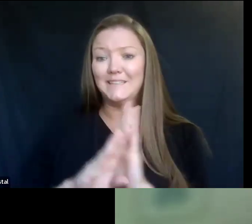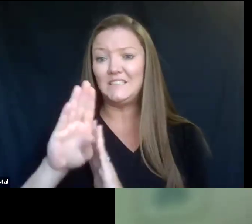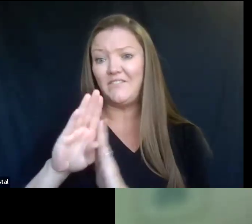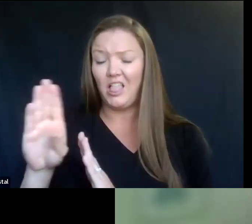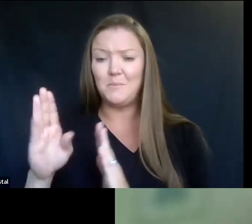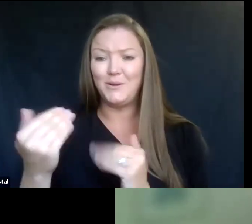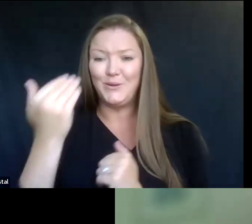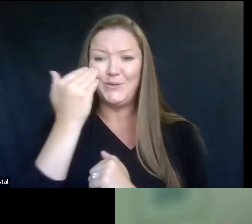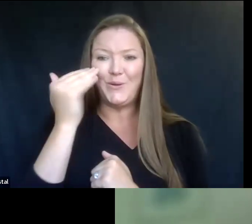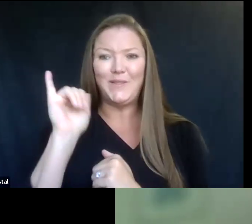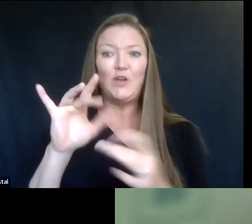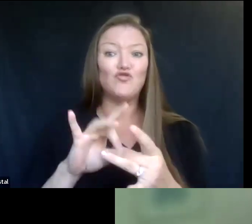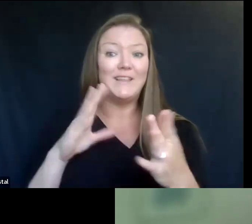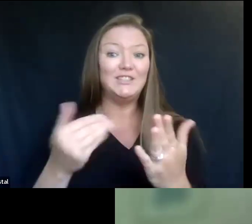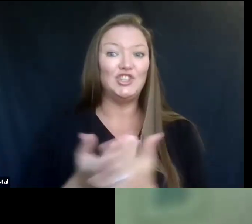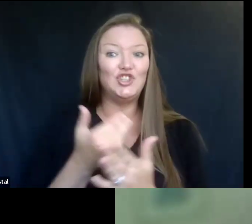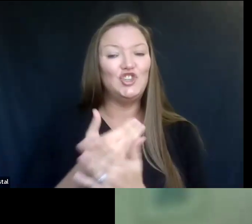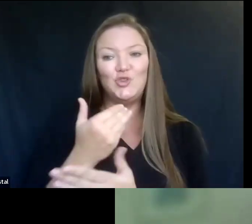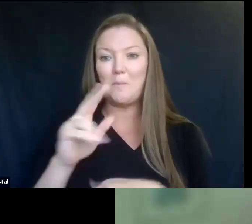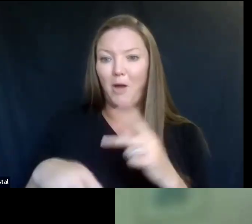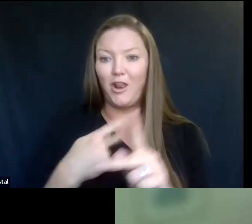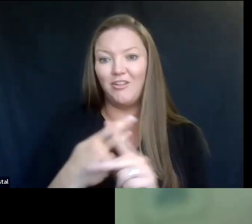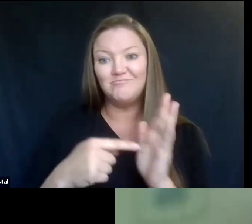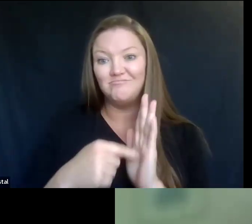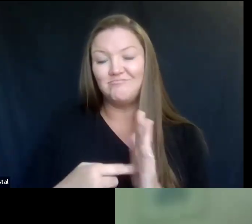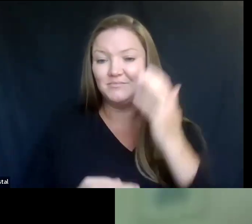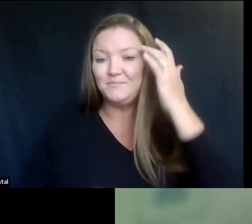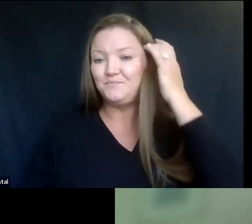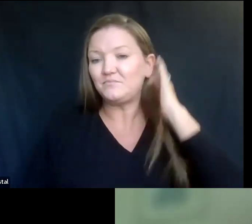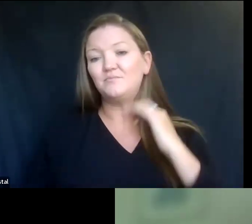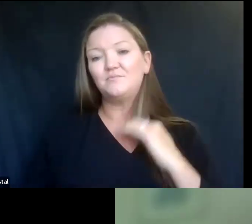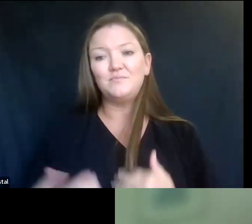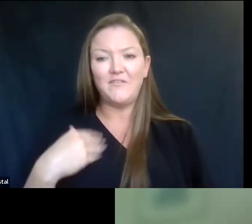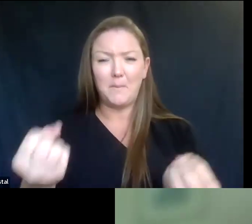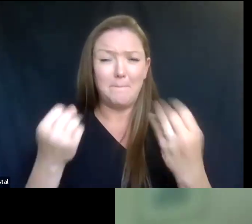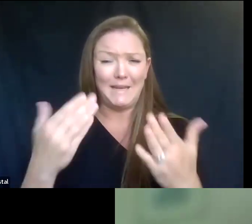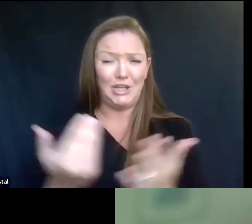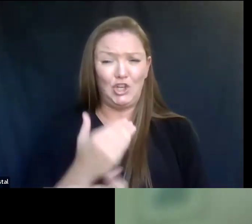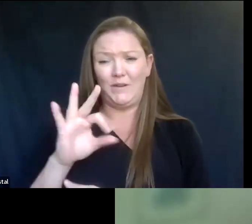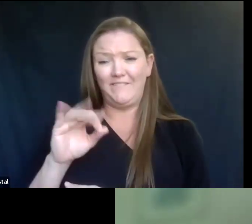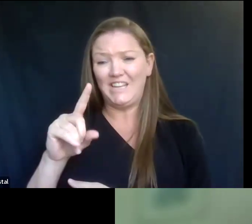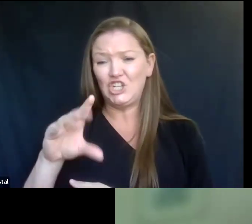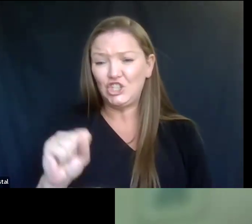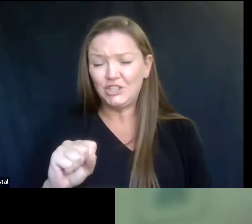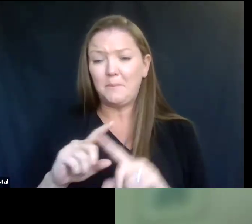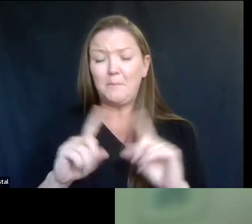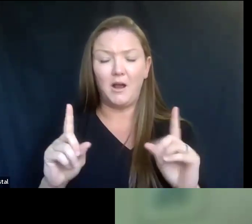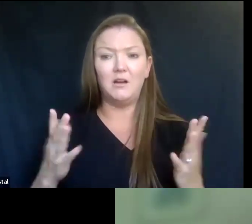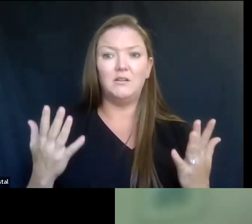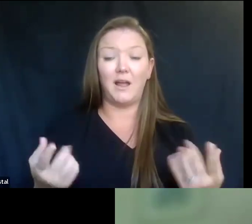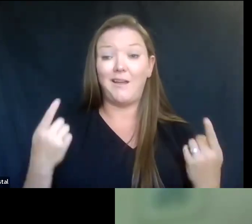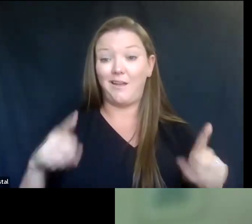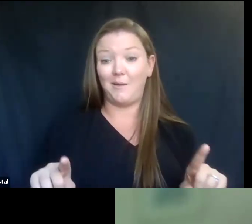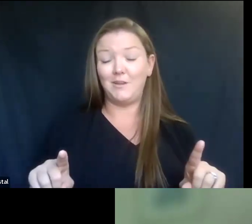sort of, releasing the new models, right? There's a lot of new features. And so, but what has happened is part